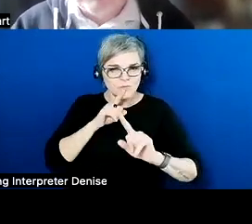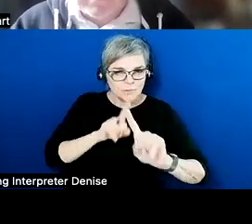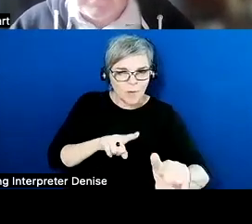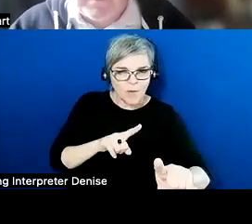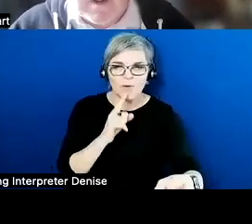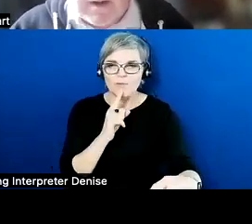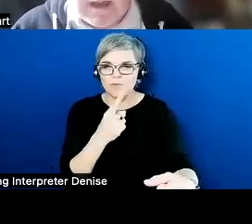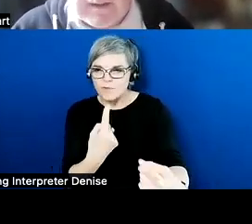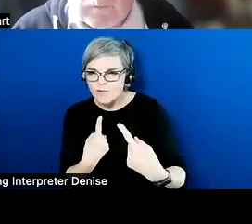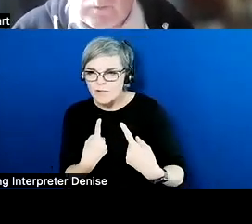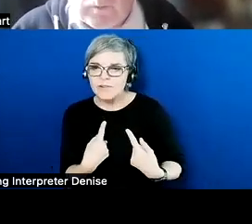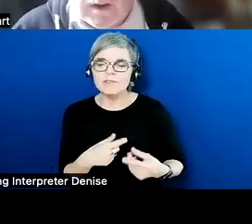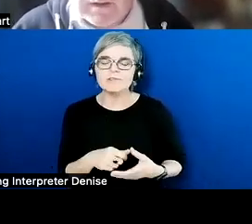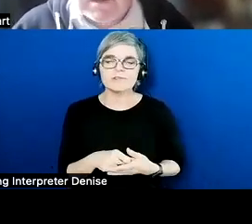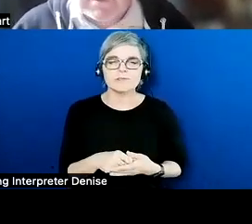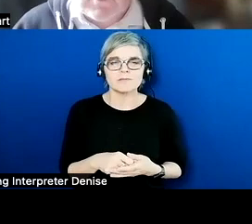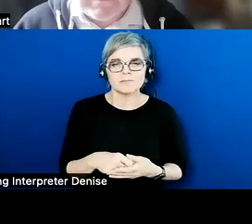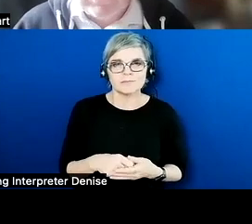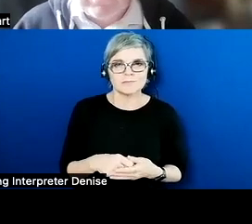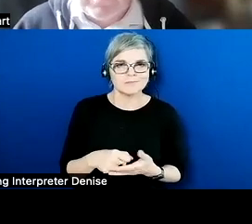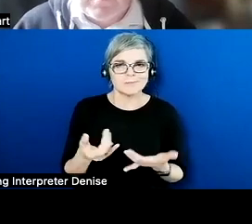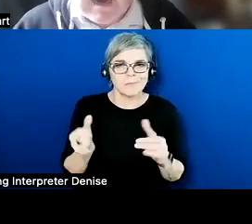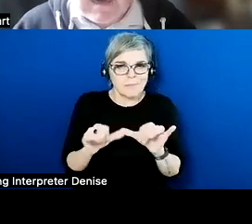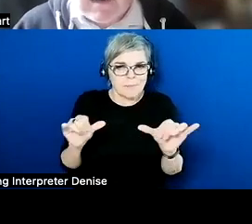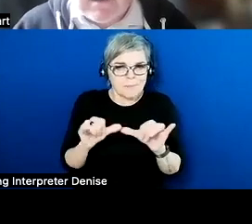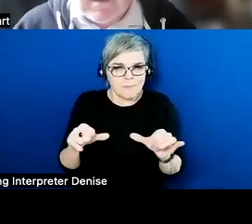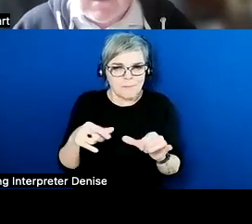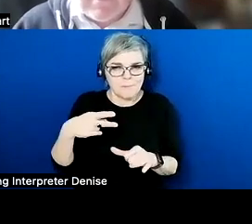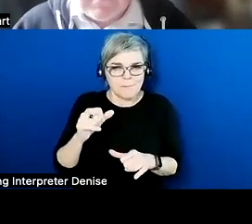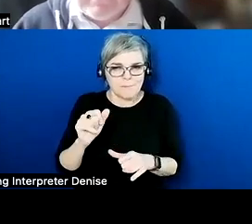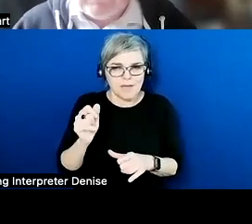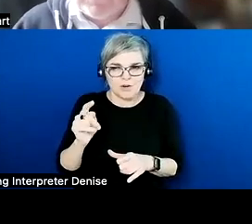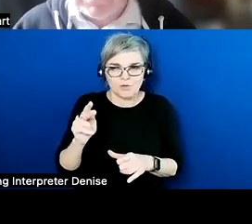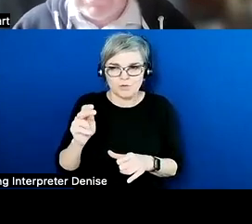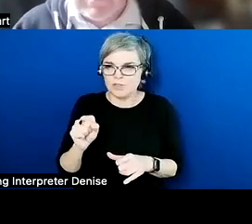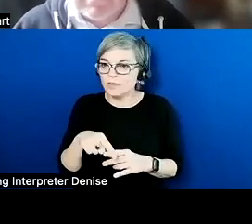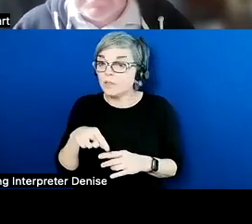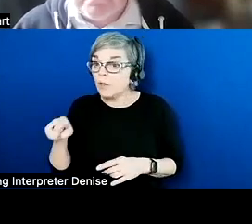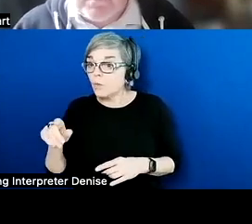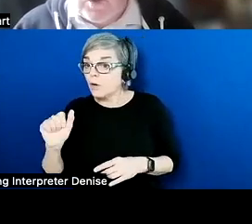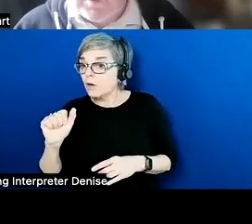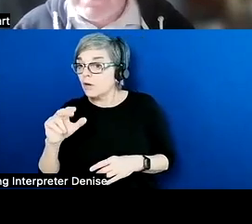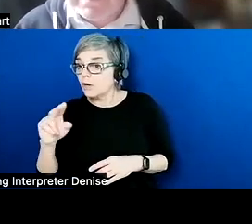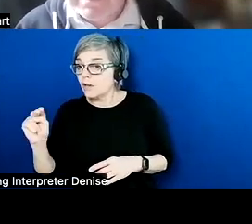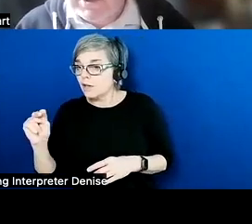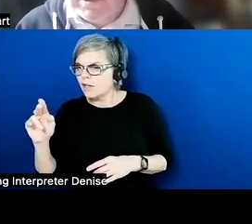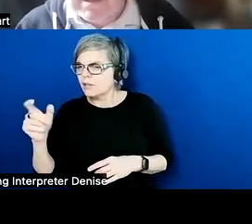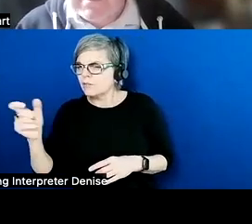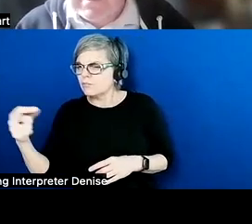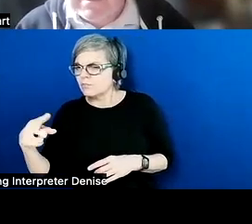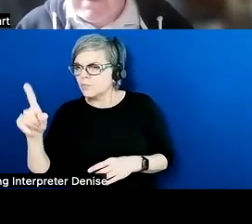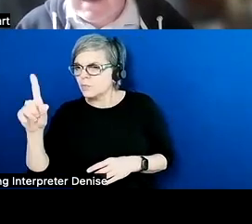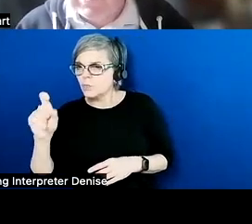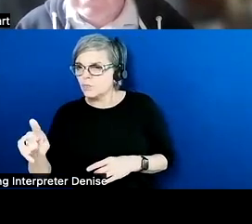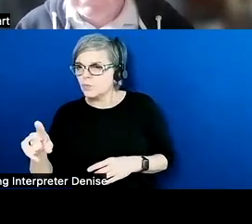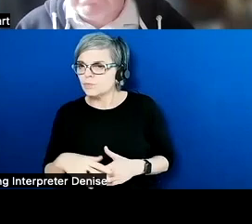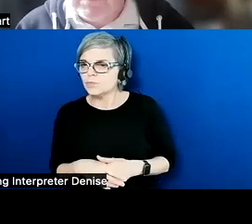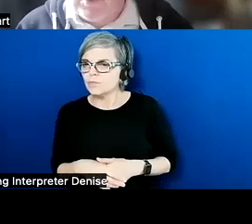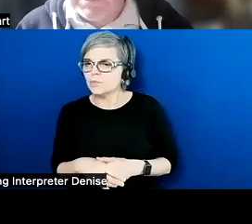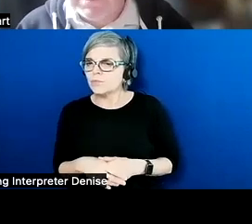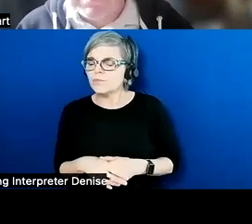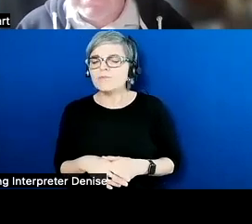were developed. And there's a question from Anne. Would you say that the body positioning and the interaction